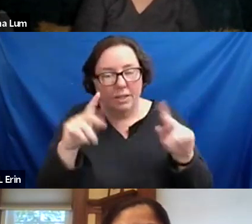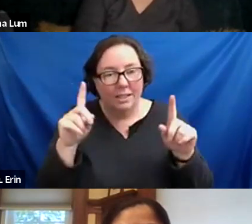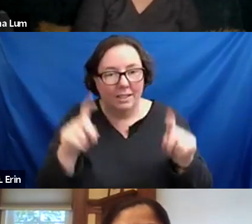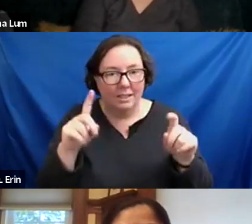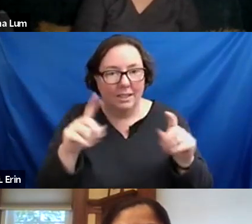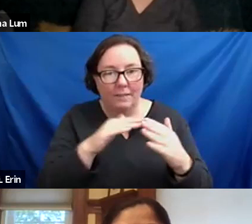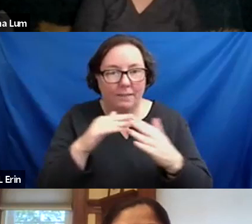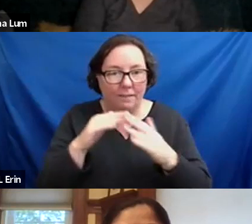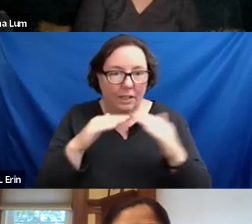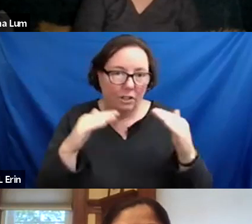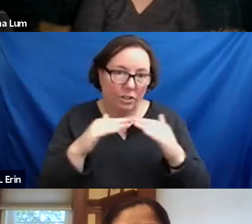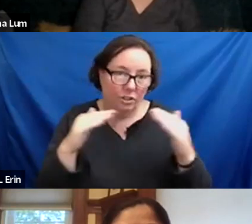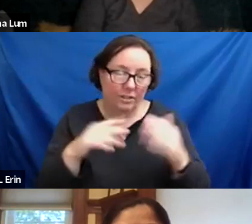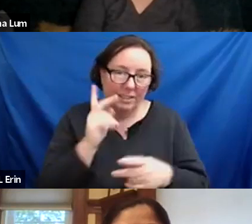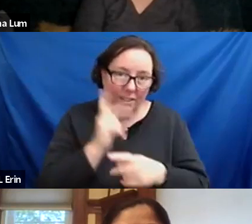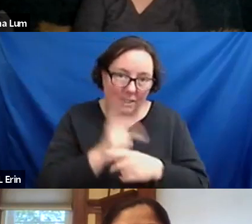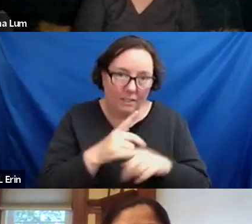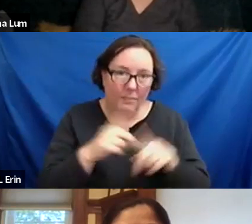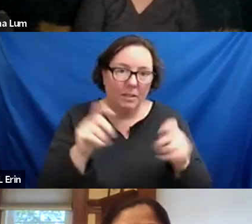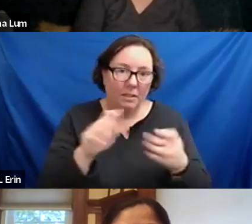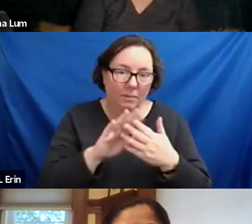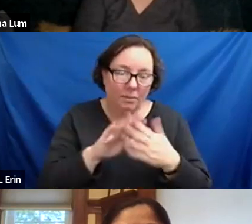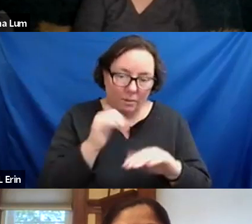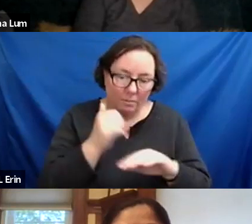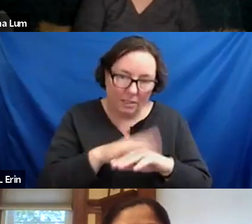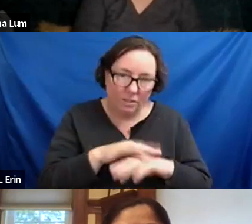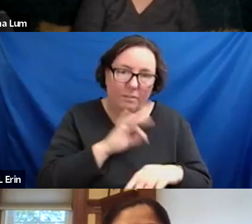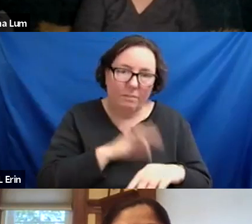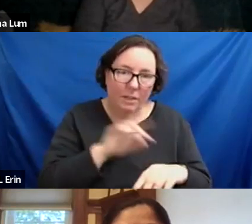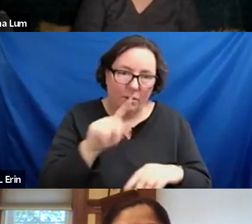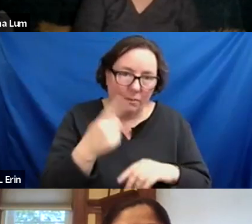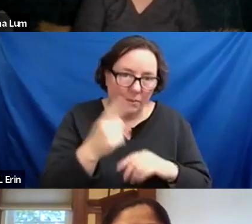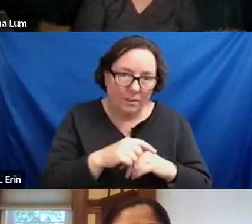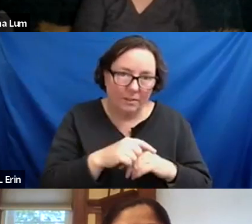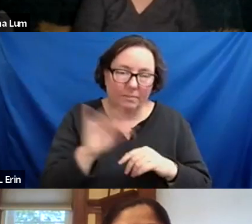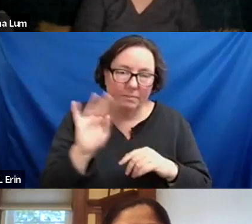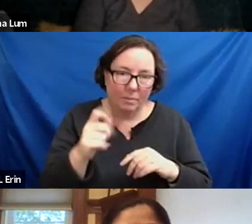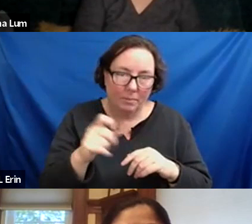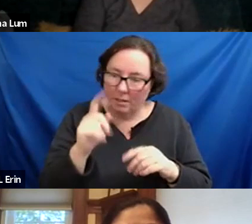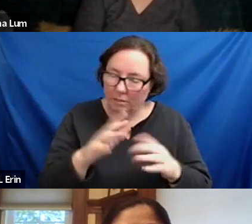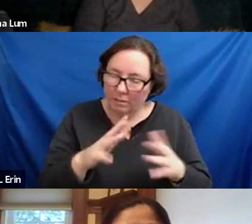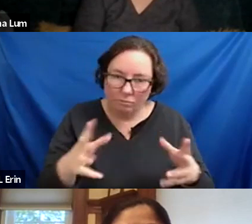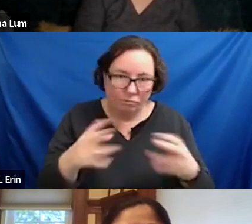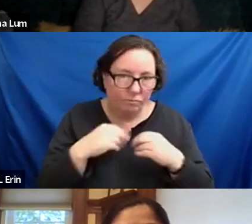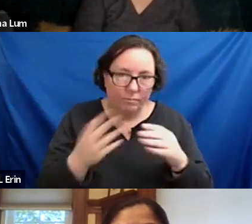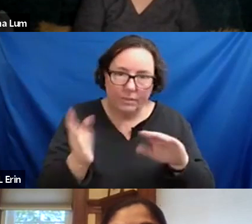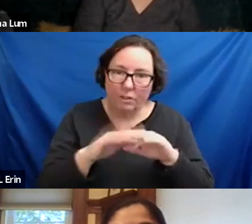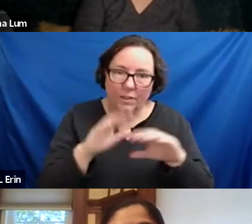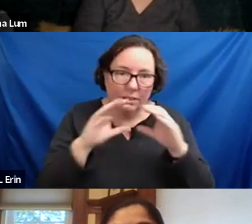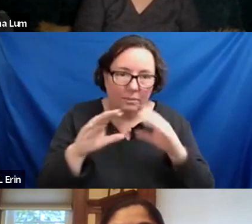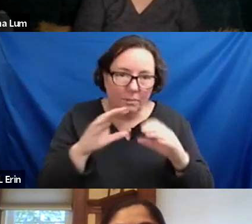and just. We need to keep the exam schools based on merit only. BPS needs to step up and increase